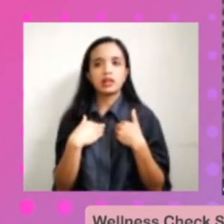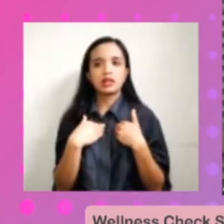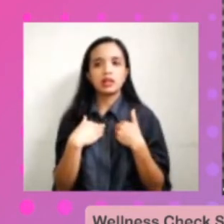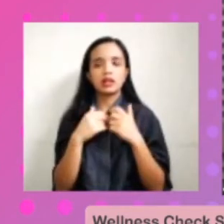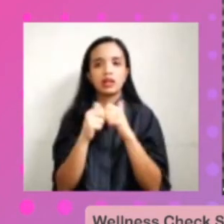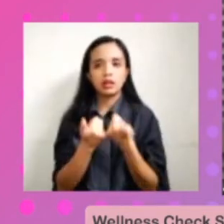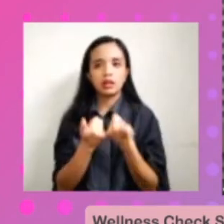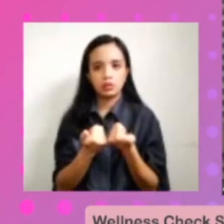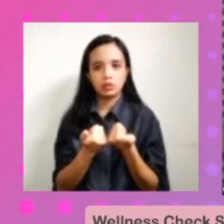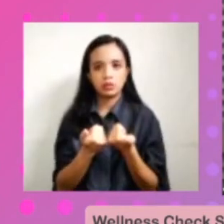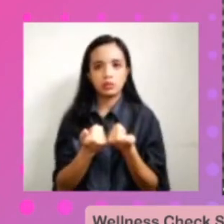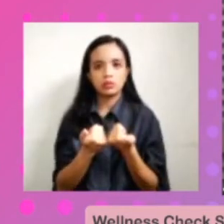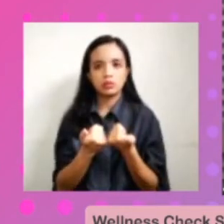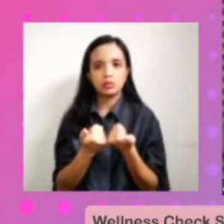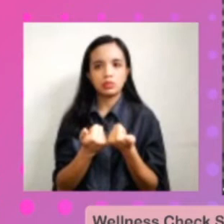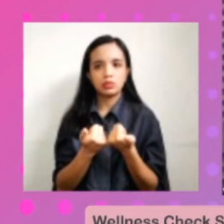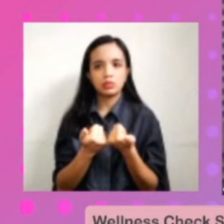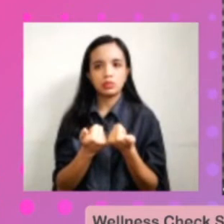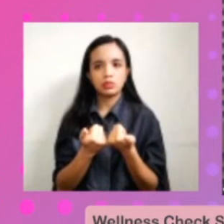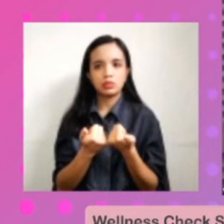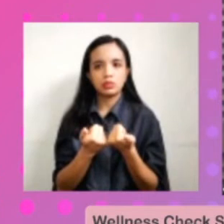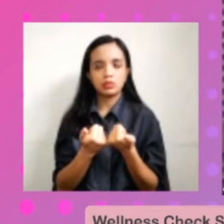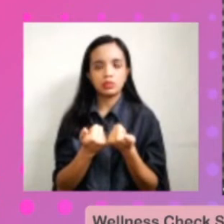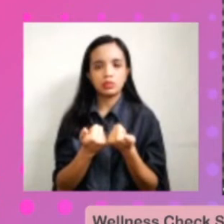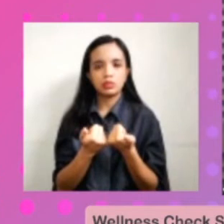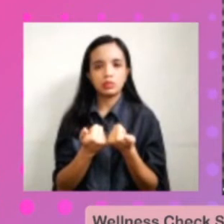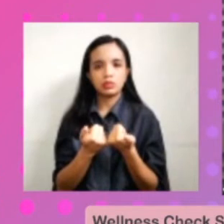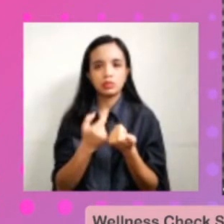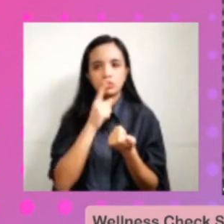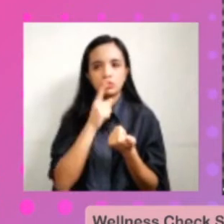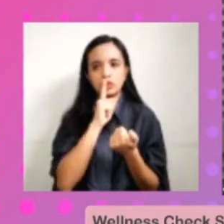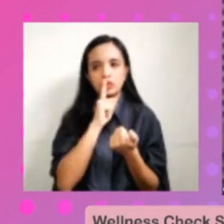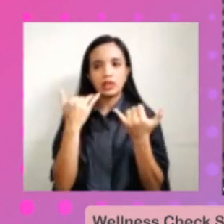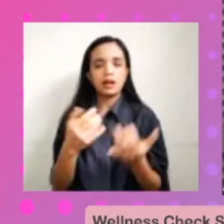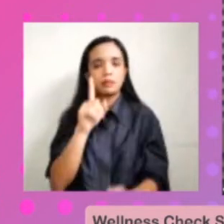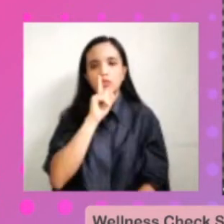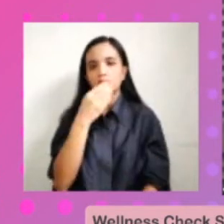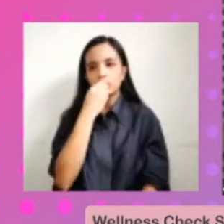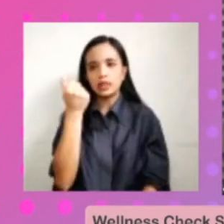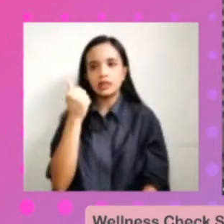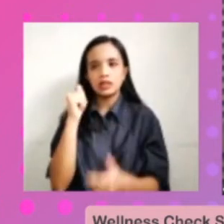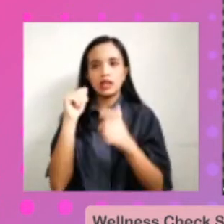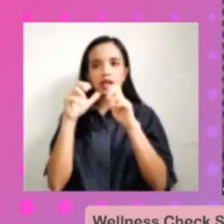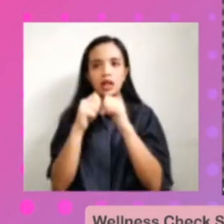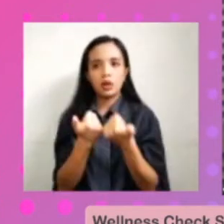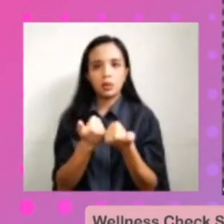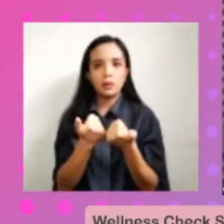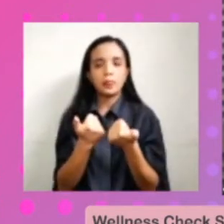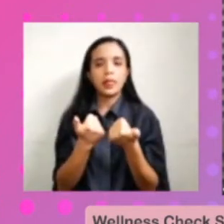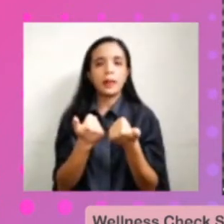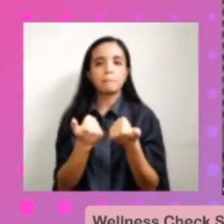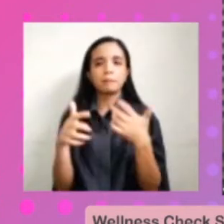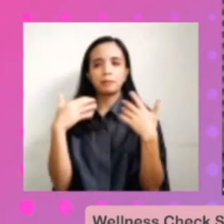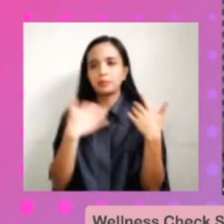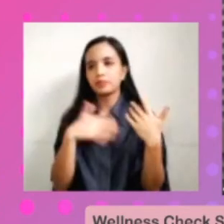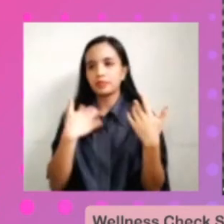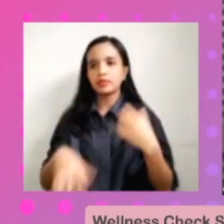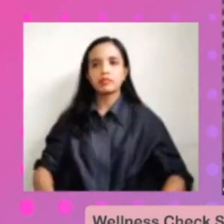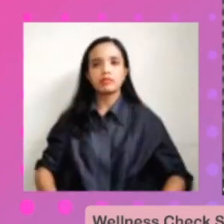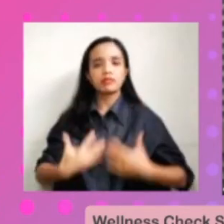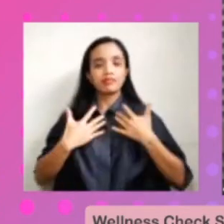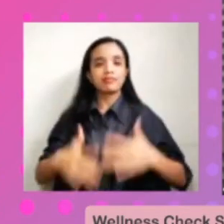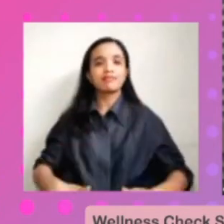integration ng body and mind has been emphasized. Ako, from my end, the